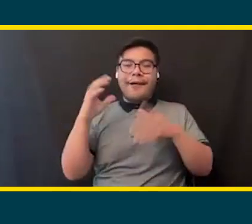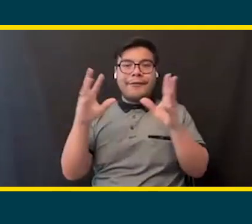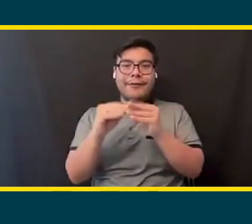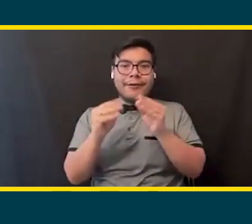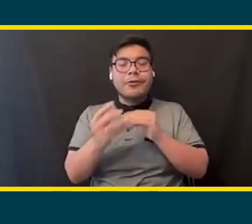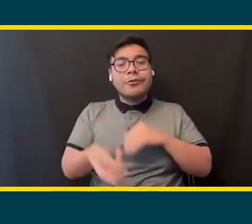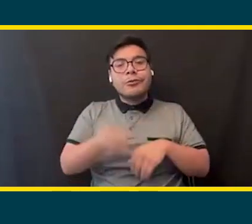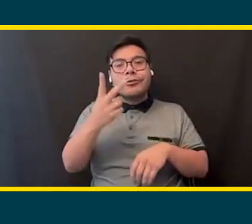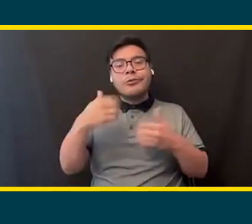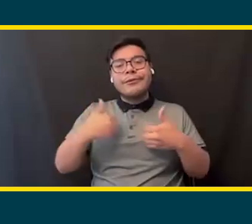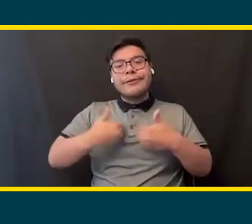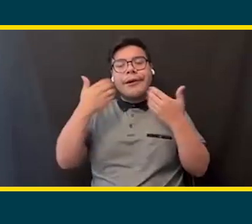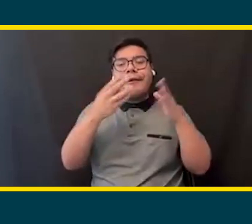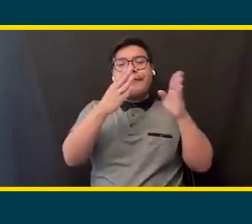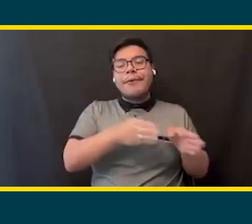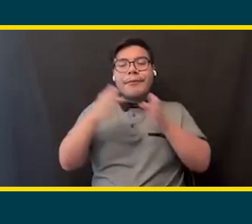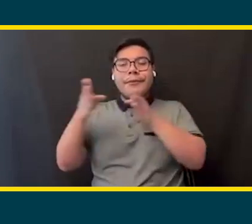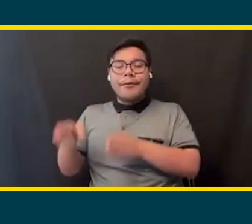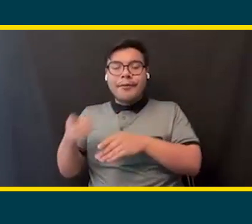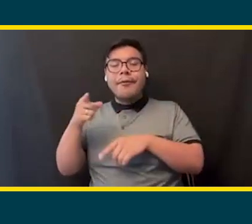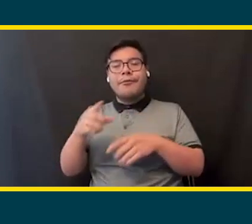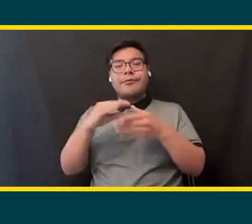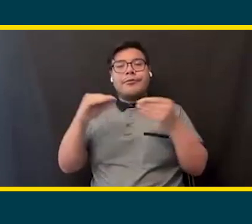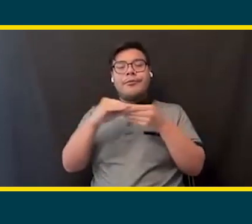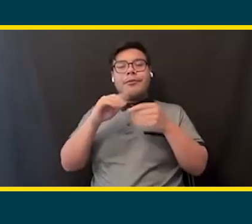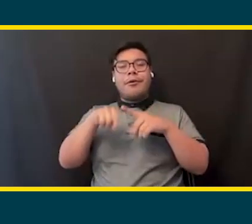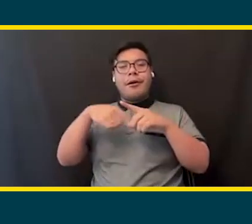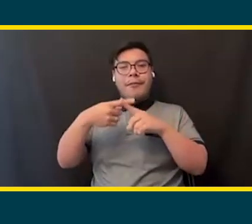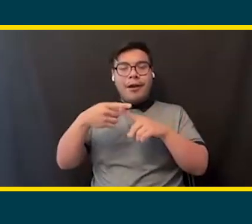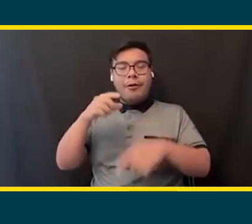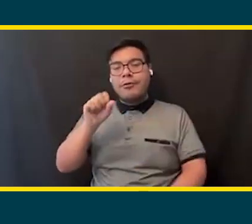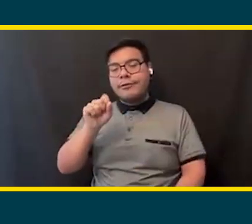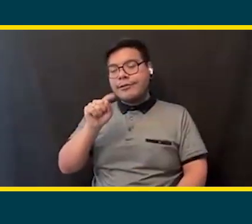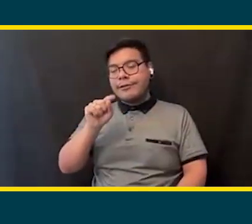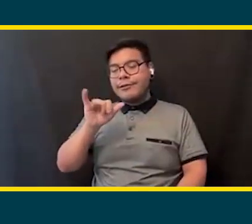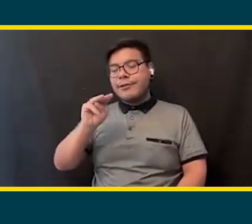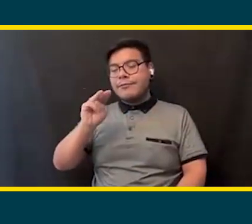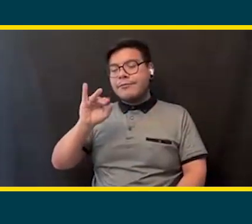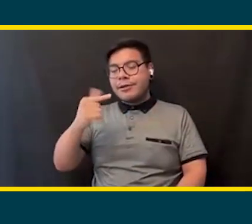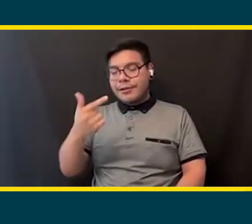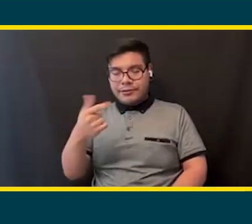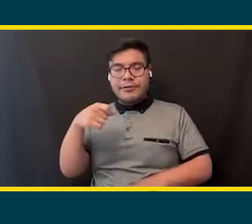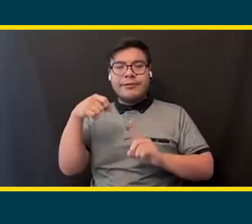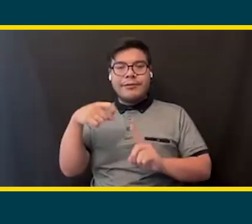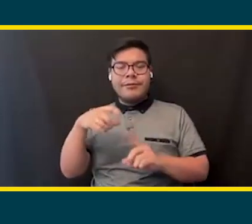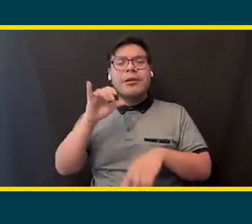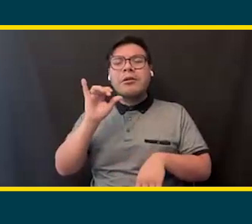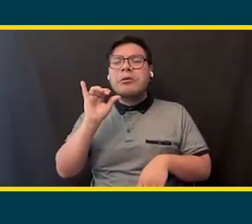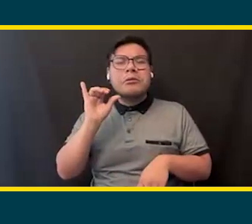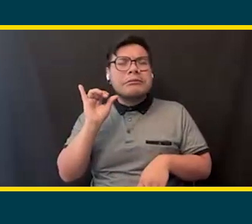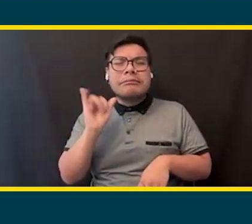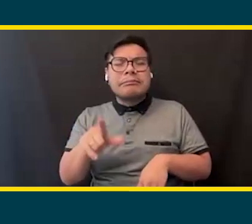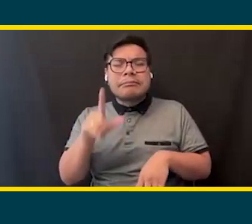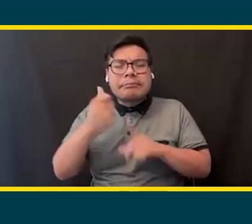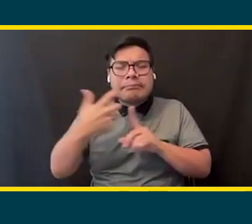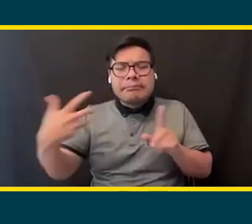individuals here who were teaching us a lot about stimming. Can you just say a little bit more about what stimming is in your